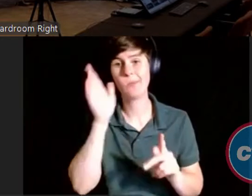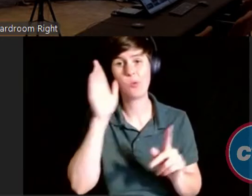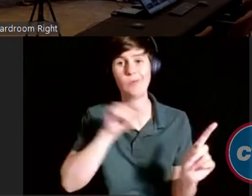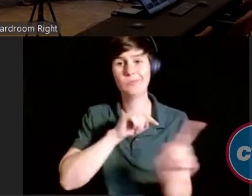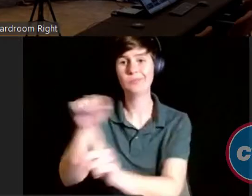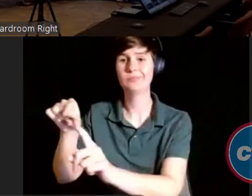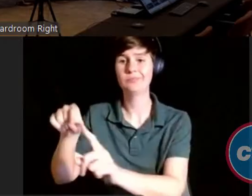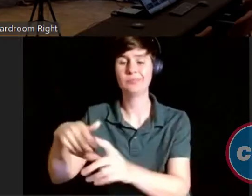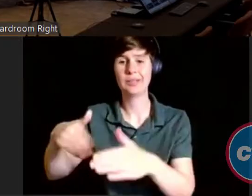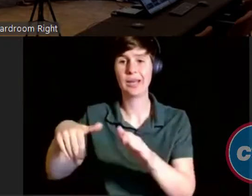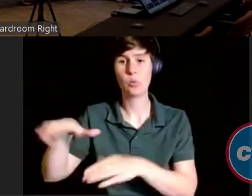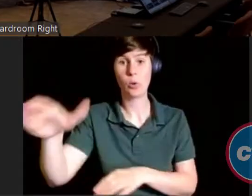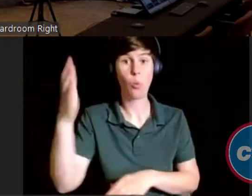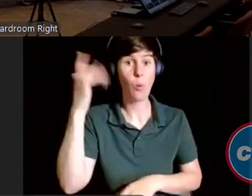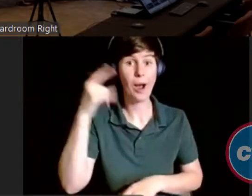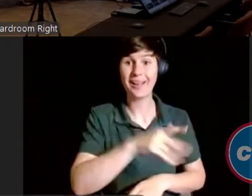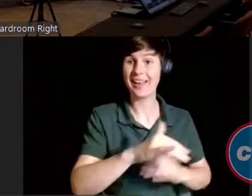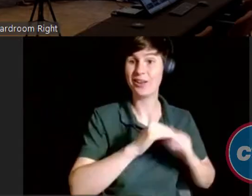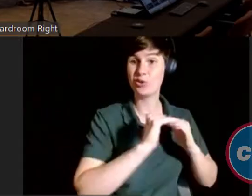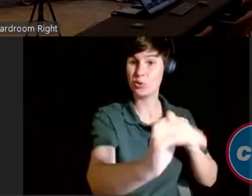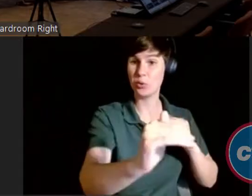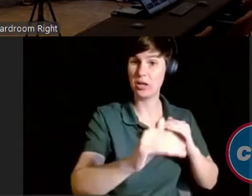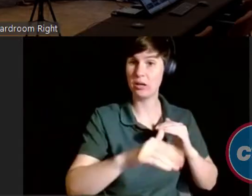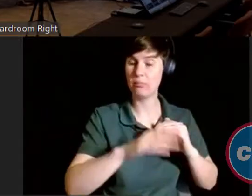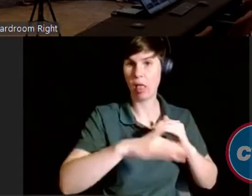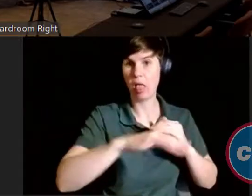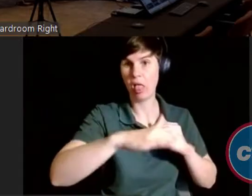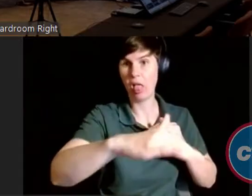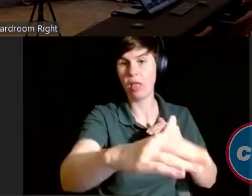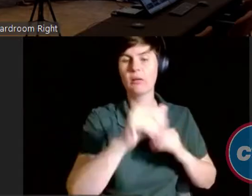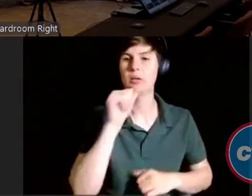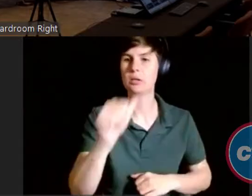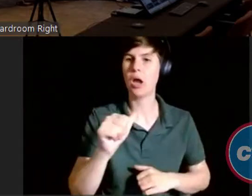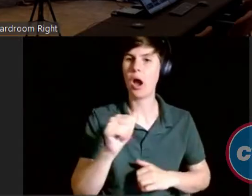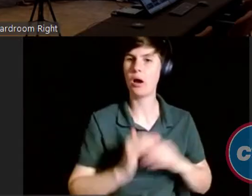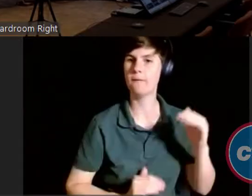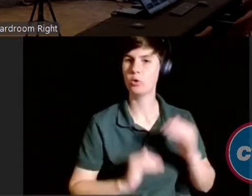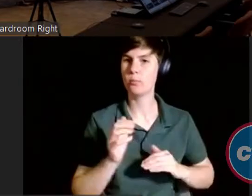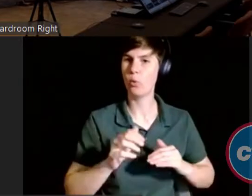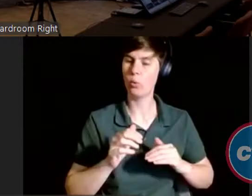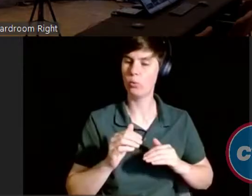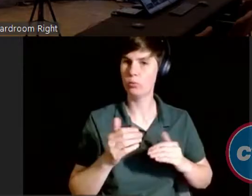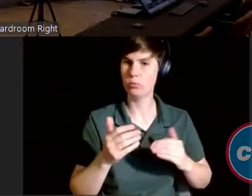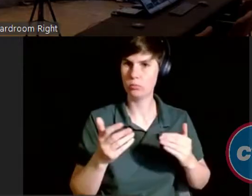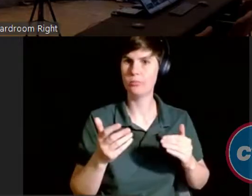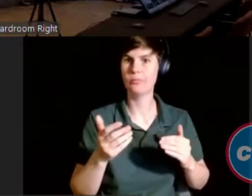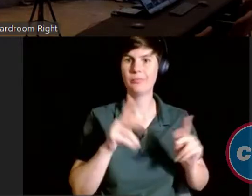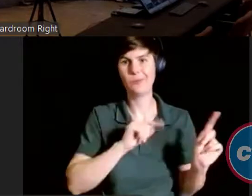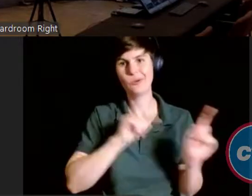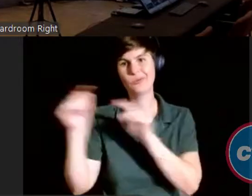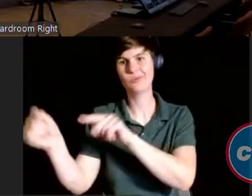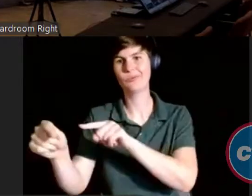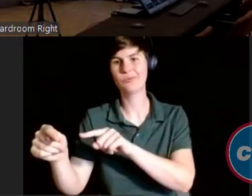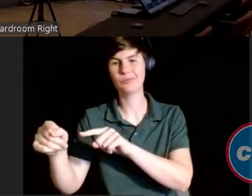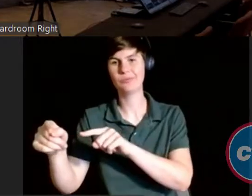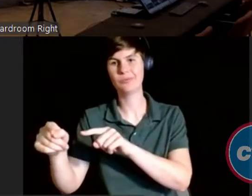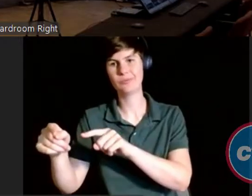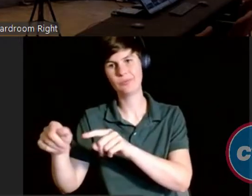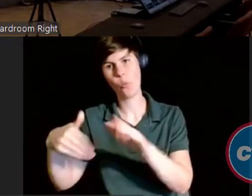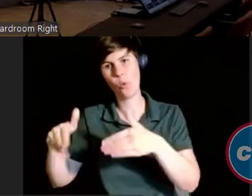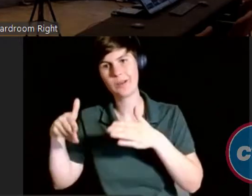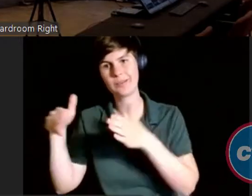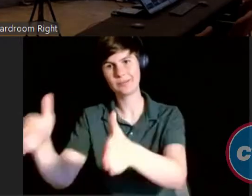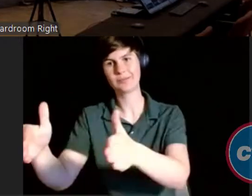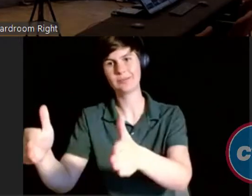so uncomfortable, to bicycle on. But that's why you get sidewalk riding. And the answer in our mind